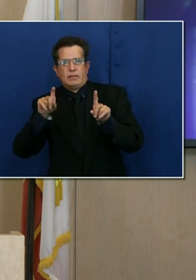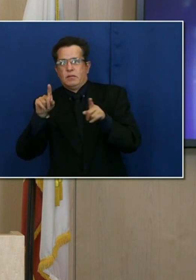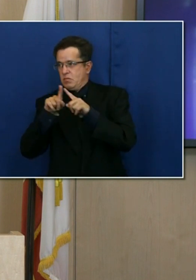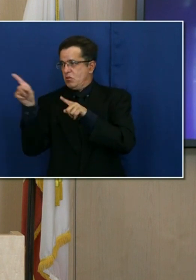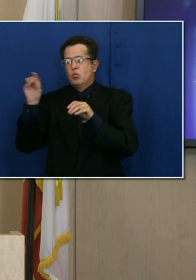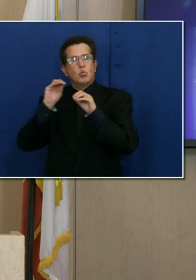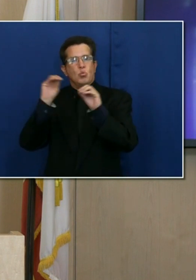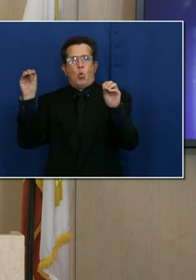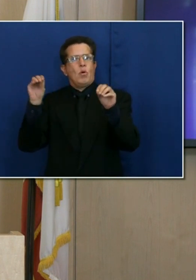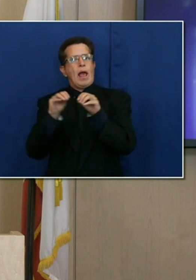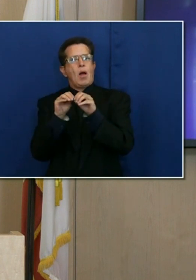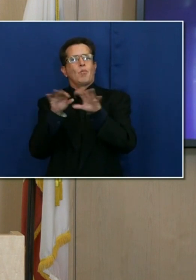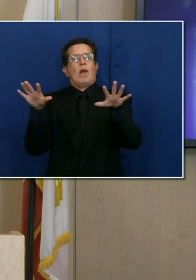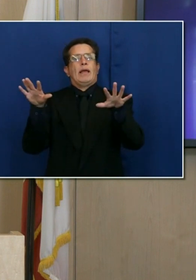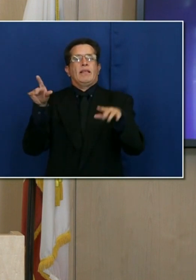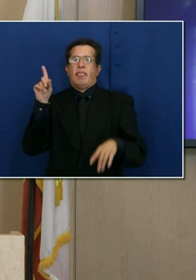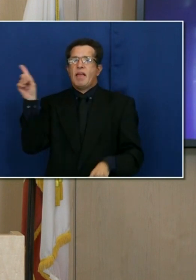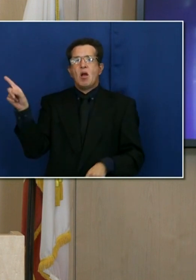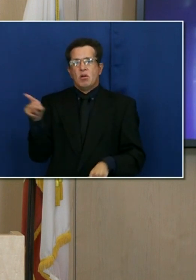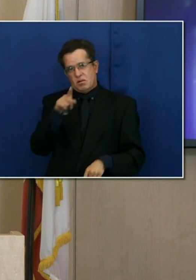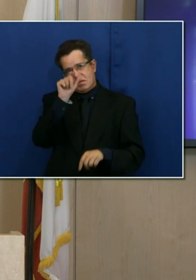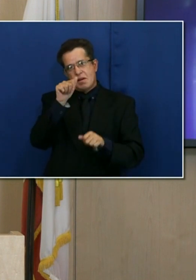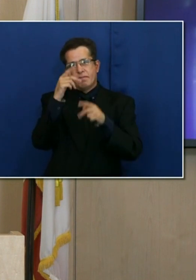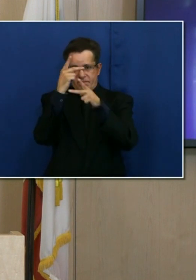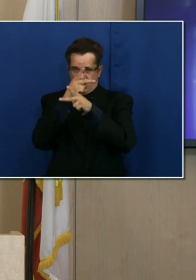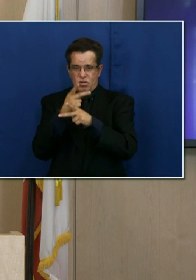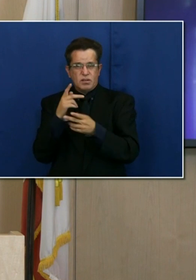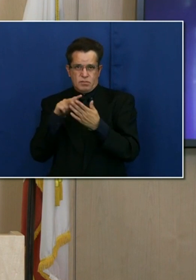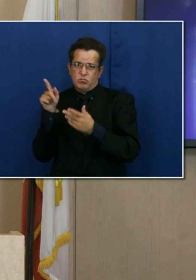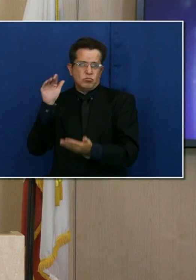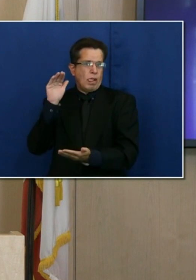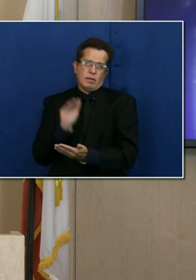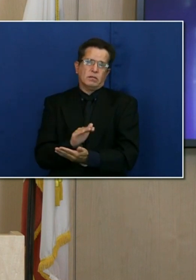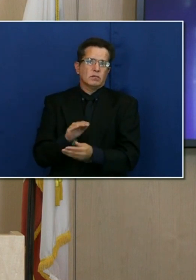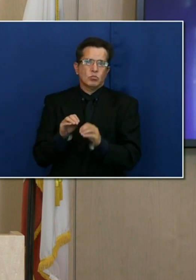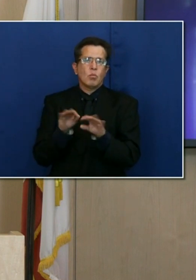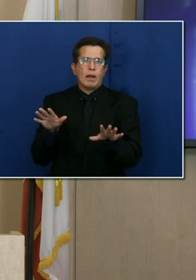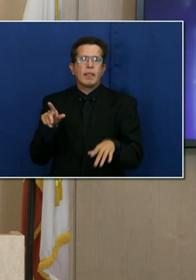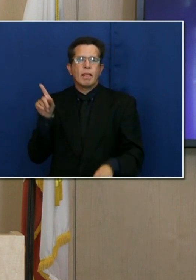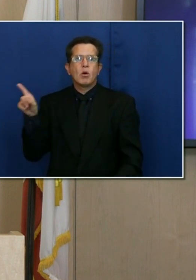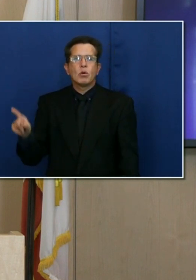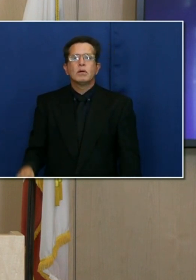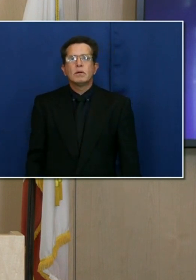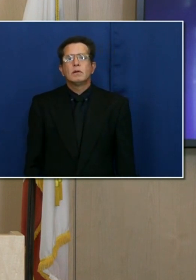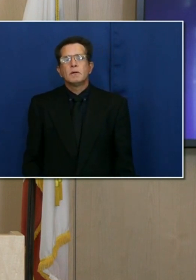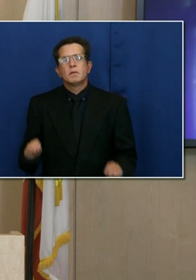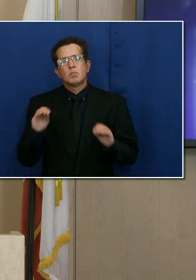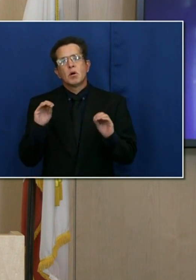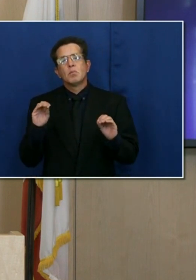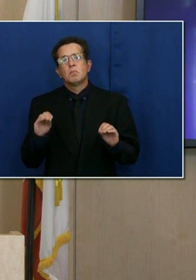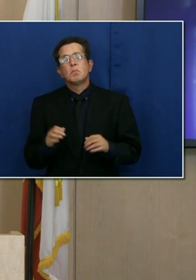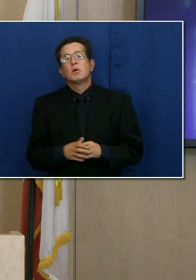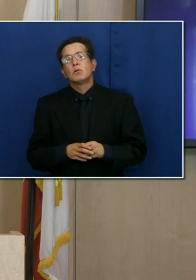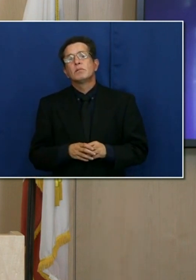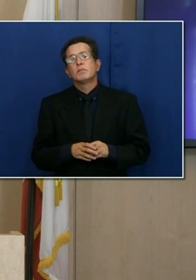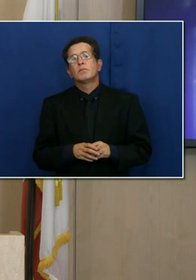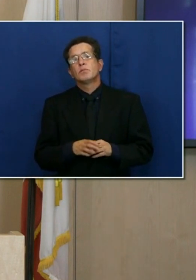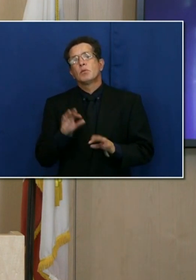an outbreak. So you should be able to do the math to figure out what that means. Thank you, Dr. McDonald.